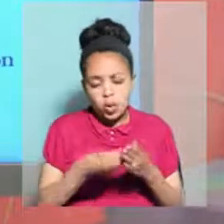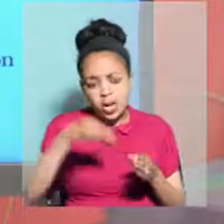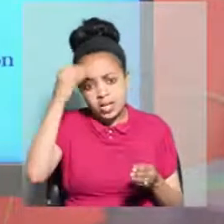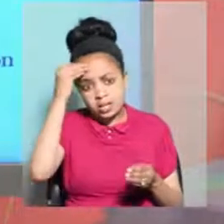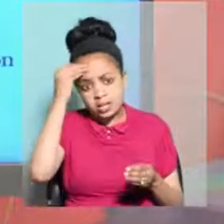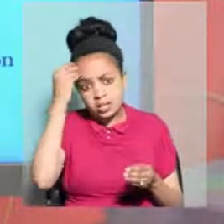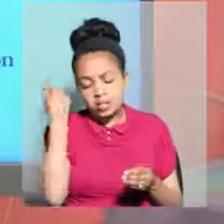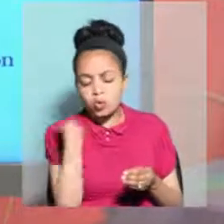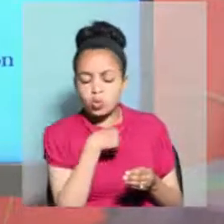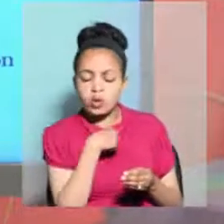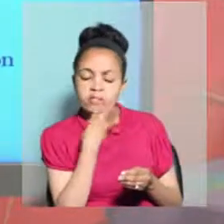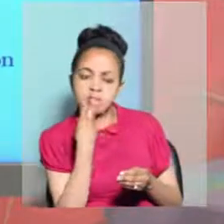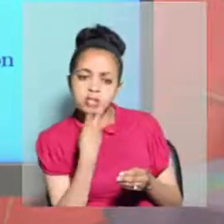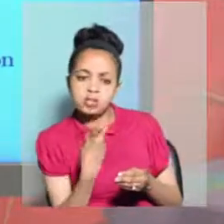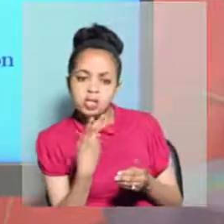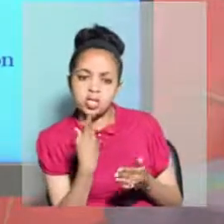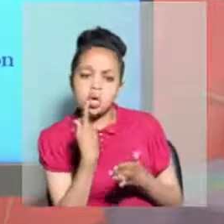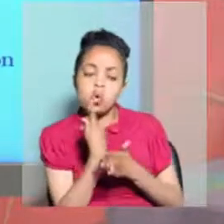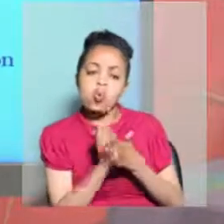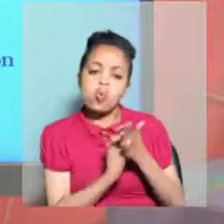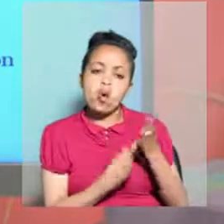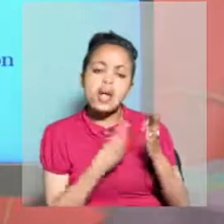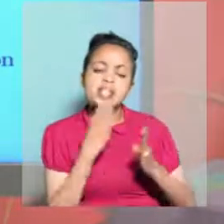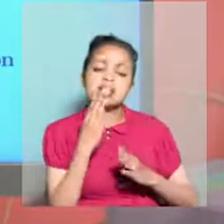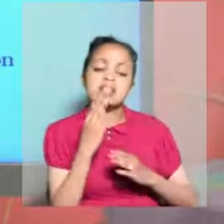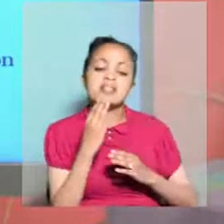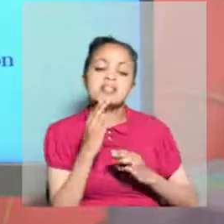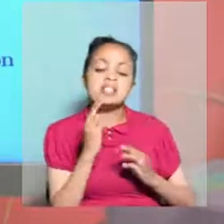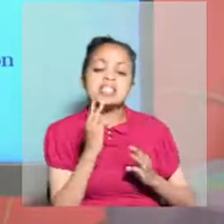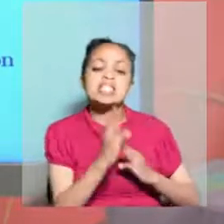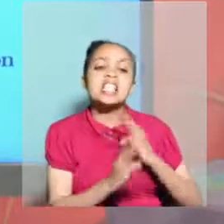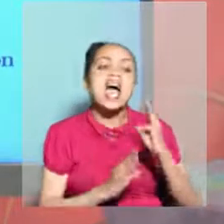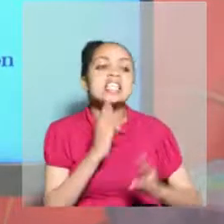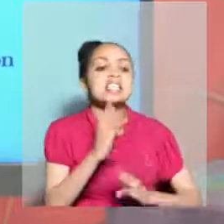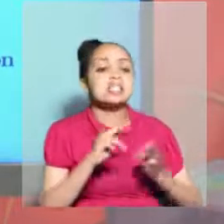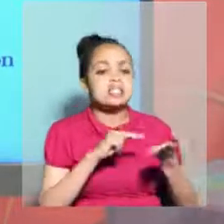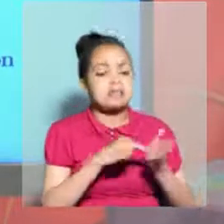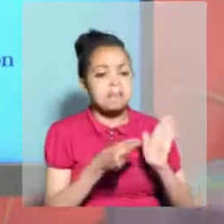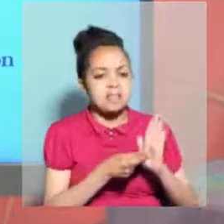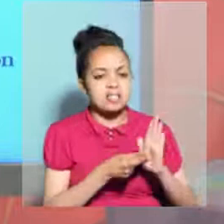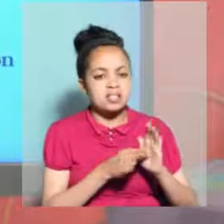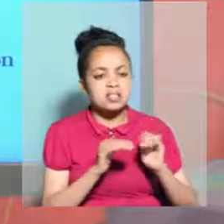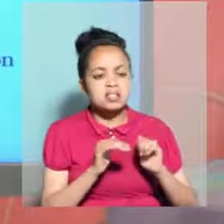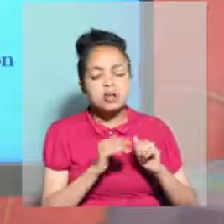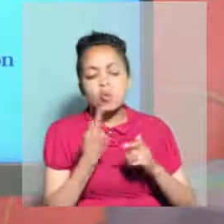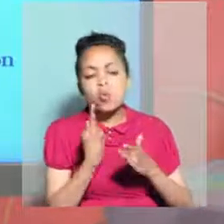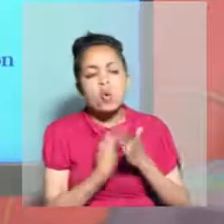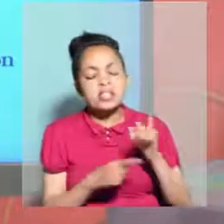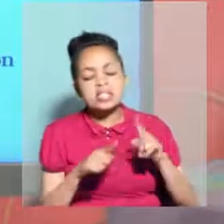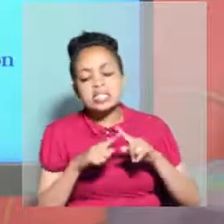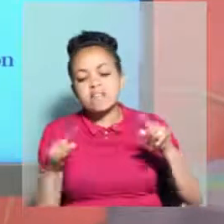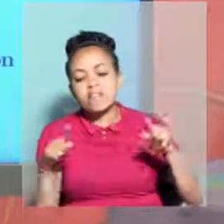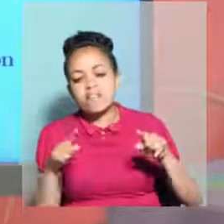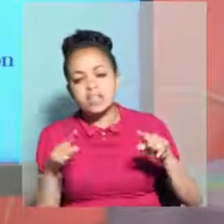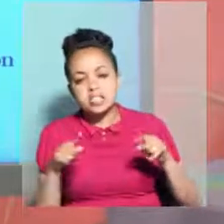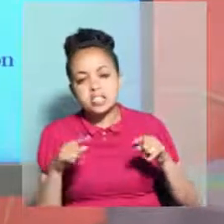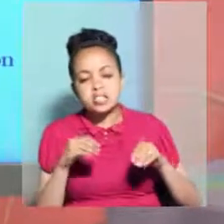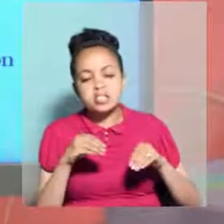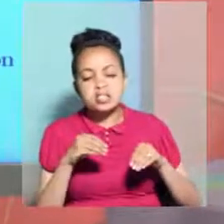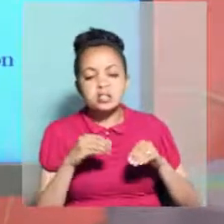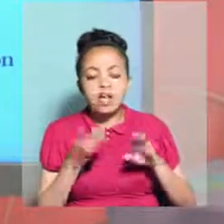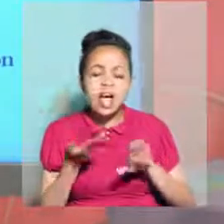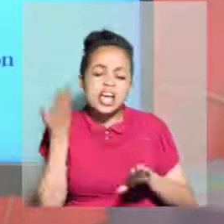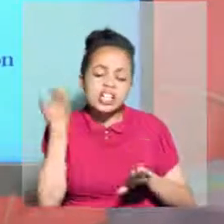lesson, we have seen what is science 2 means, and what is the difference between